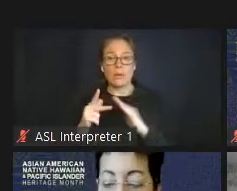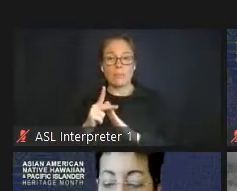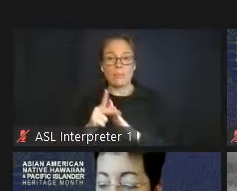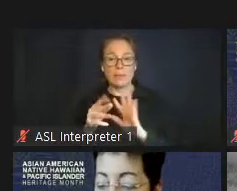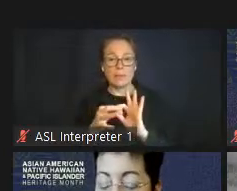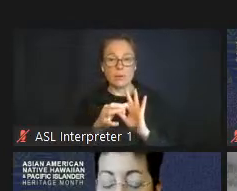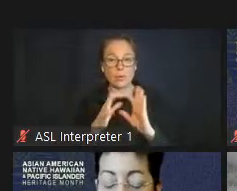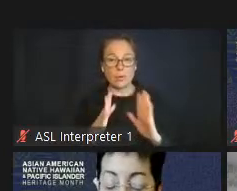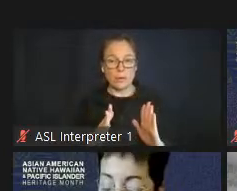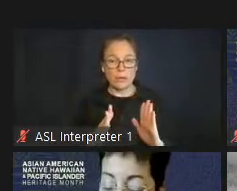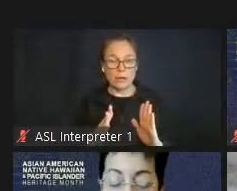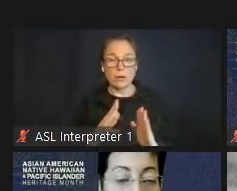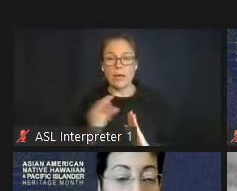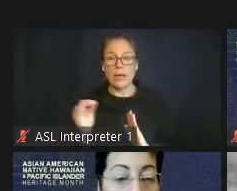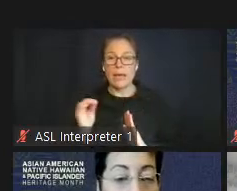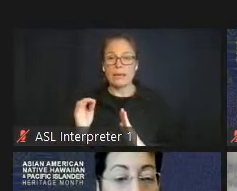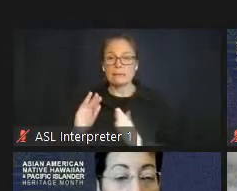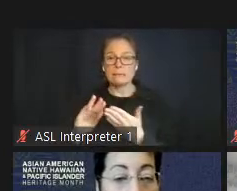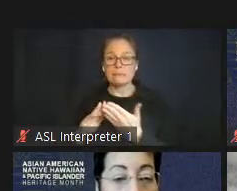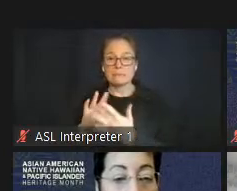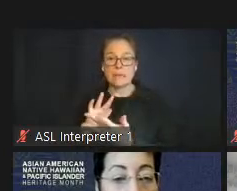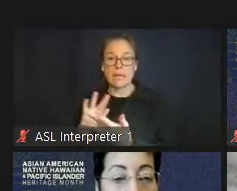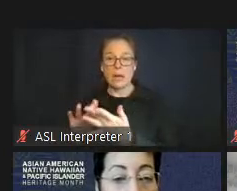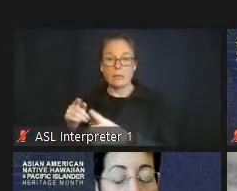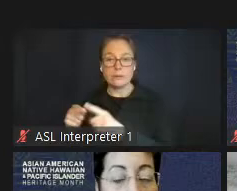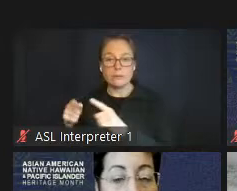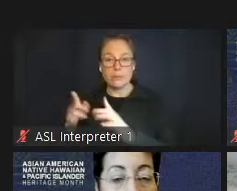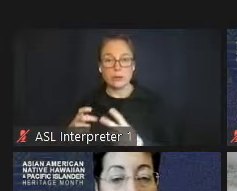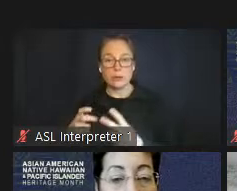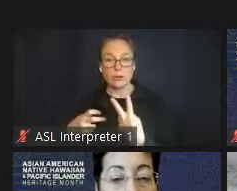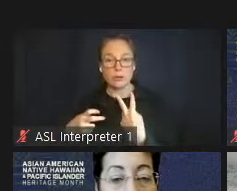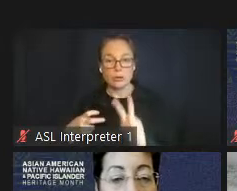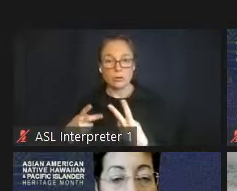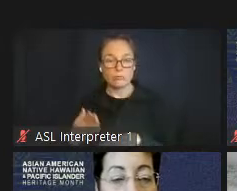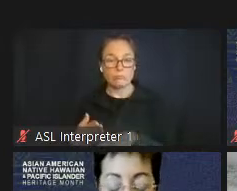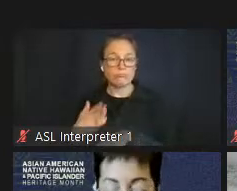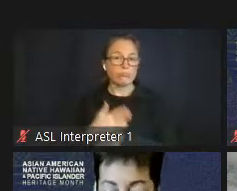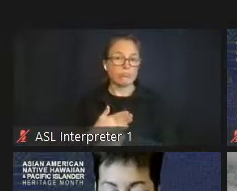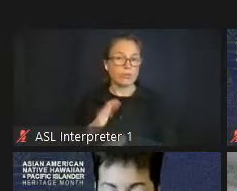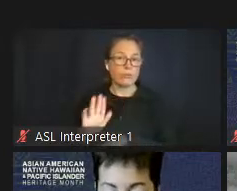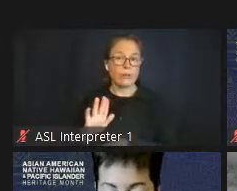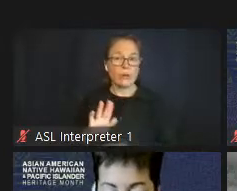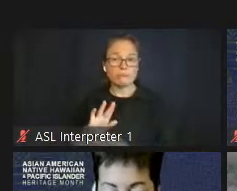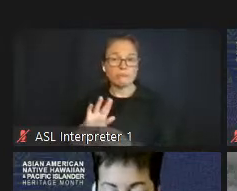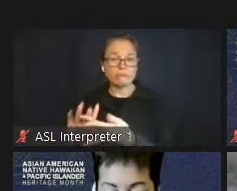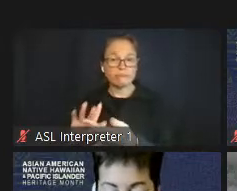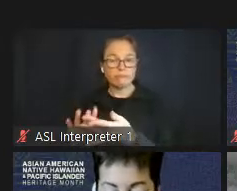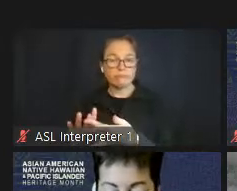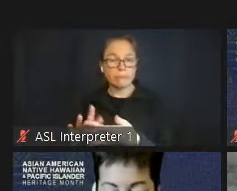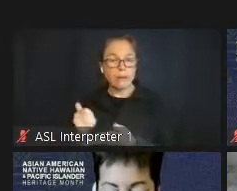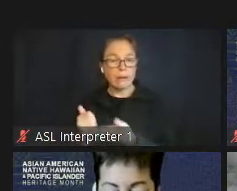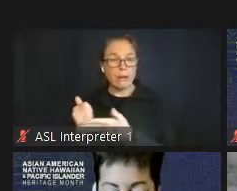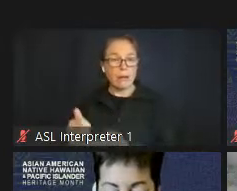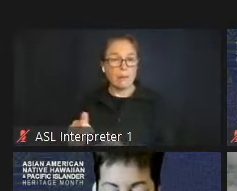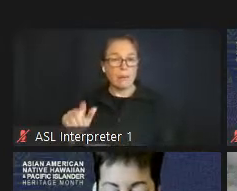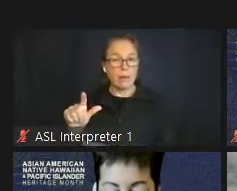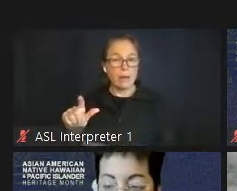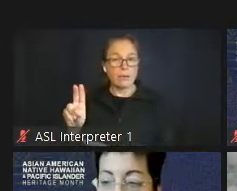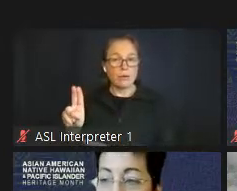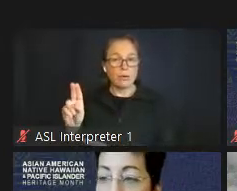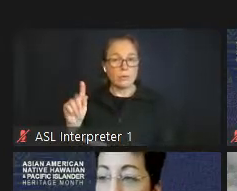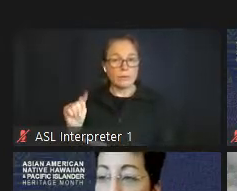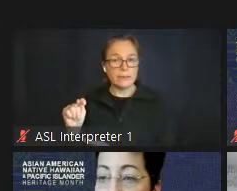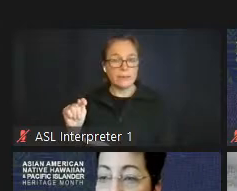and a community outreach specialist, to improve the department's outreach and help LUT improve efforts to identify and